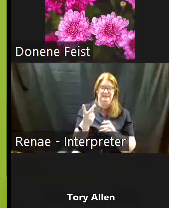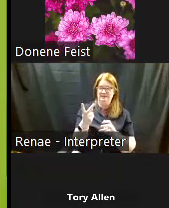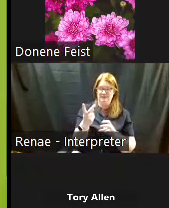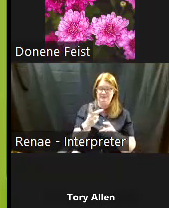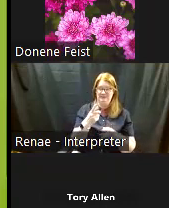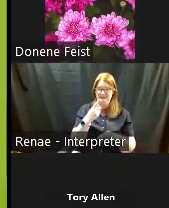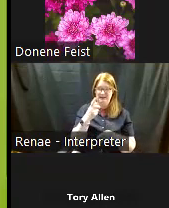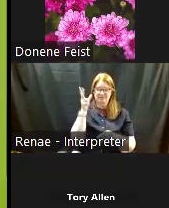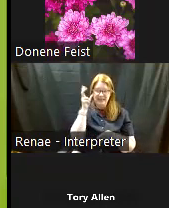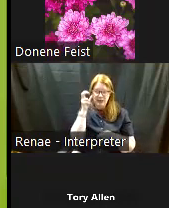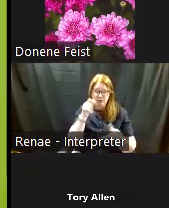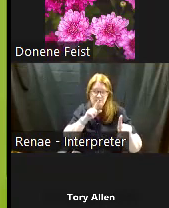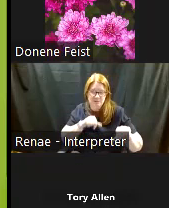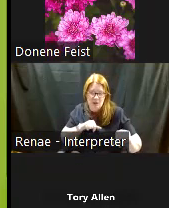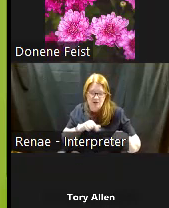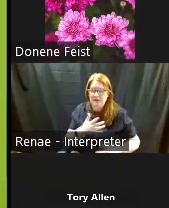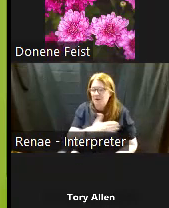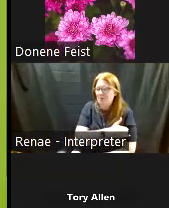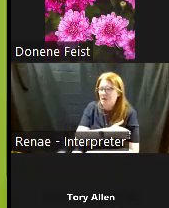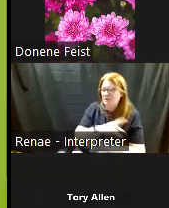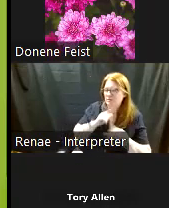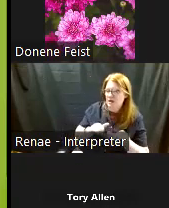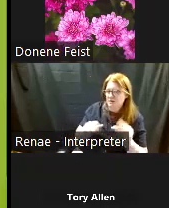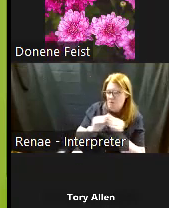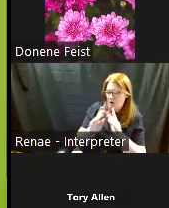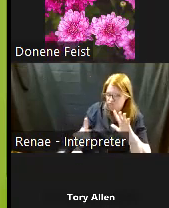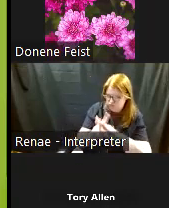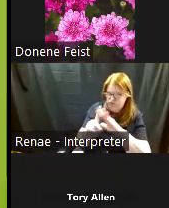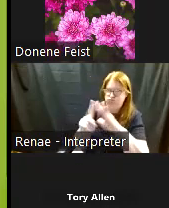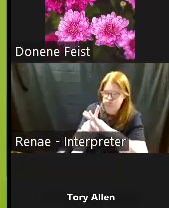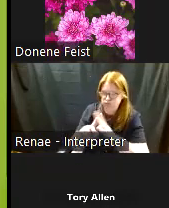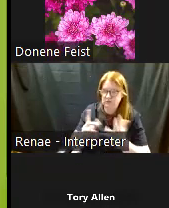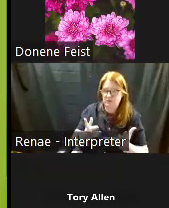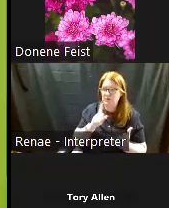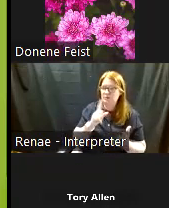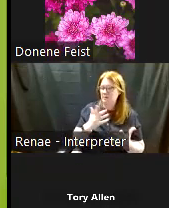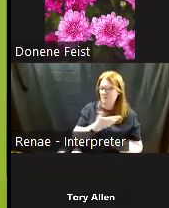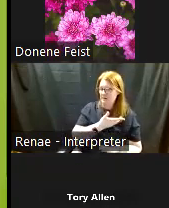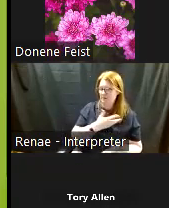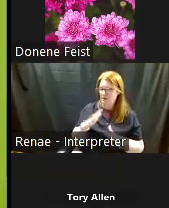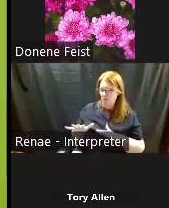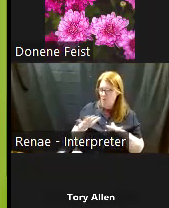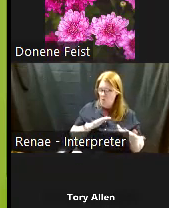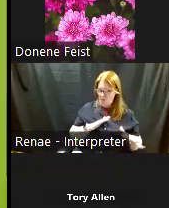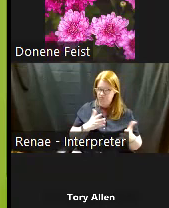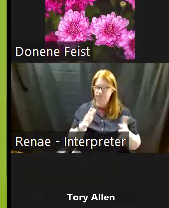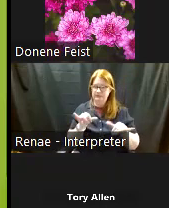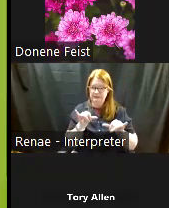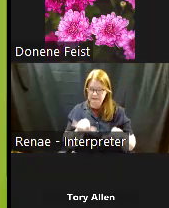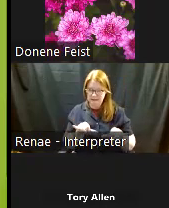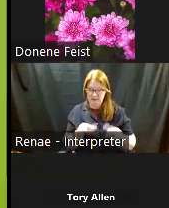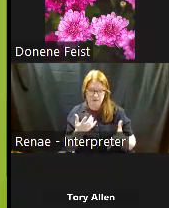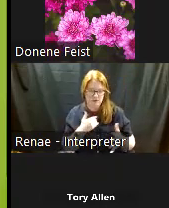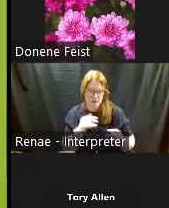muscle movement and muscle response. So I'll usually start just playing the sound and kind of watch what we're monitoring. We can see